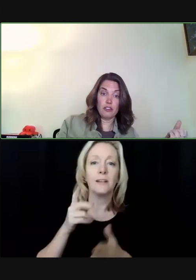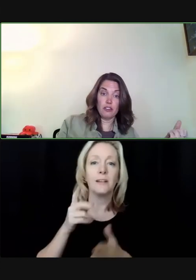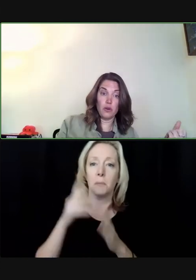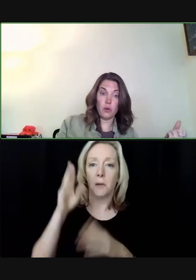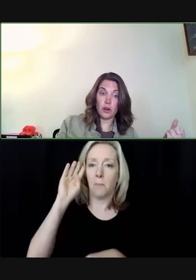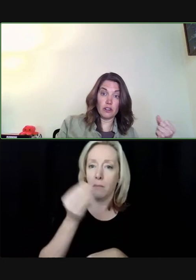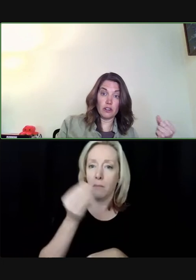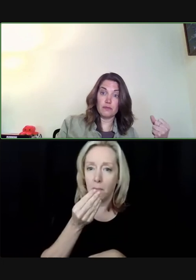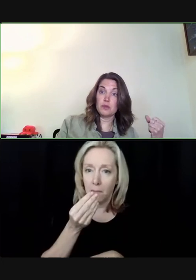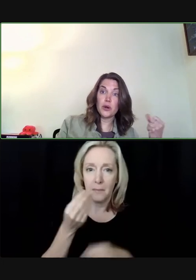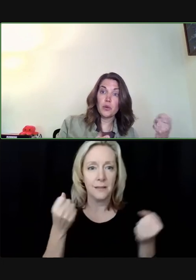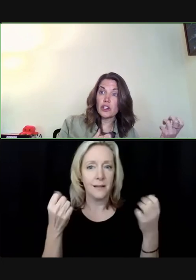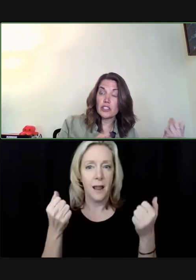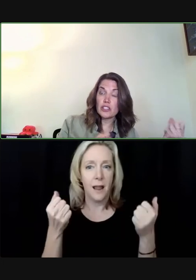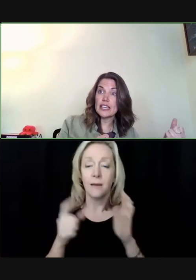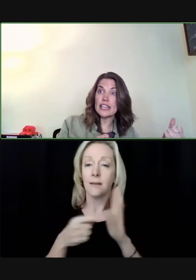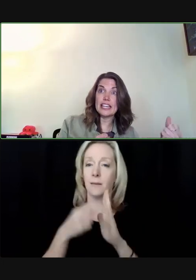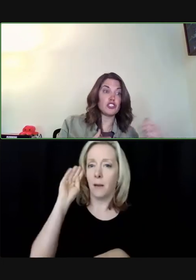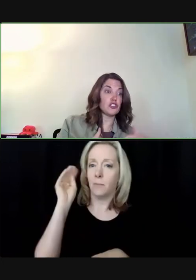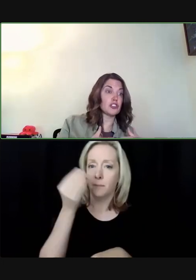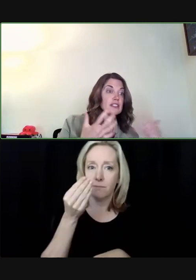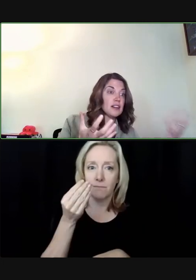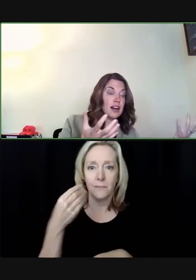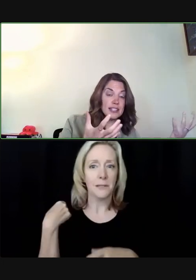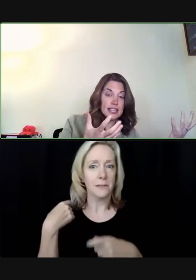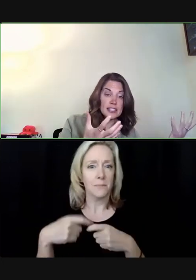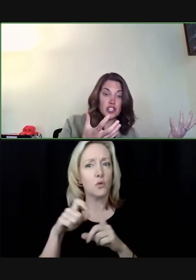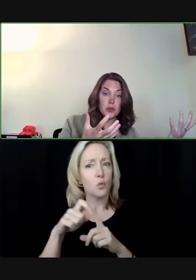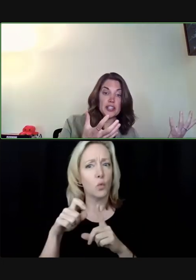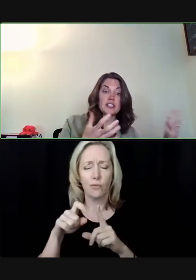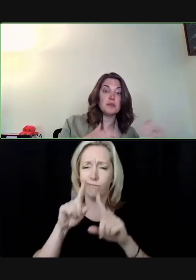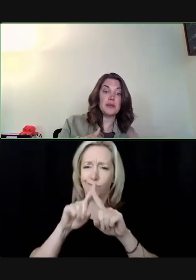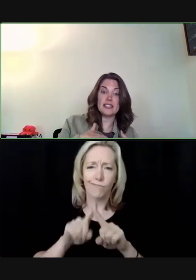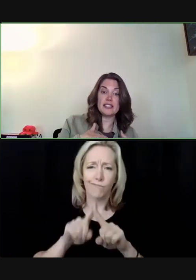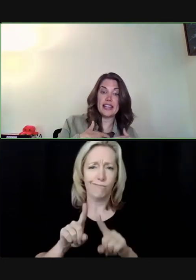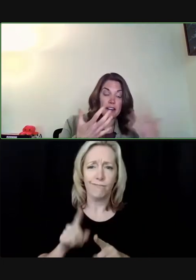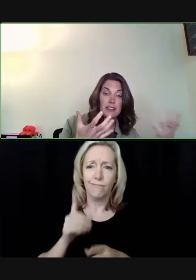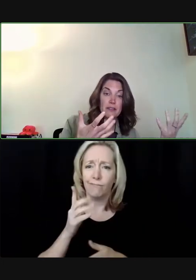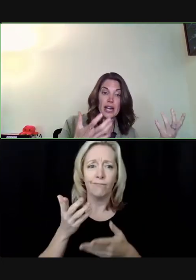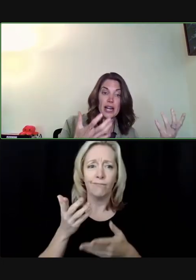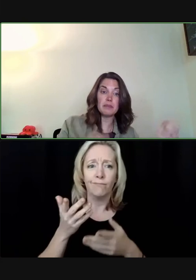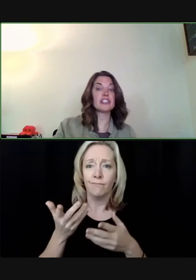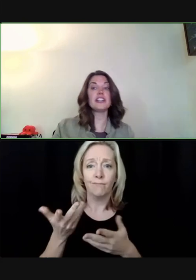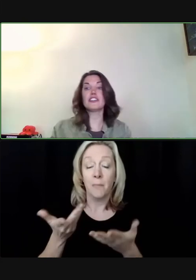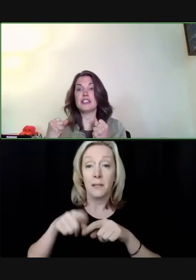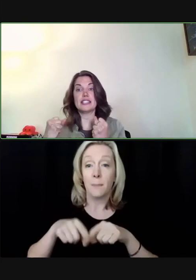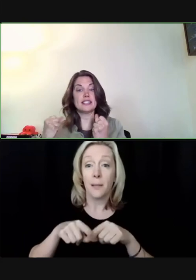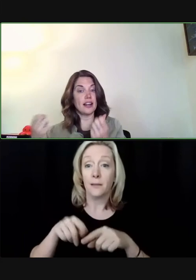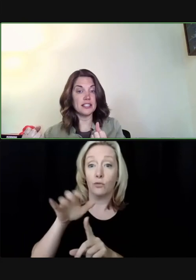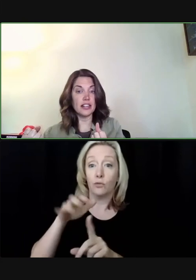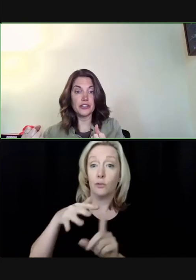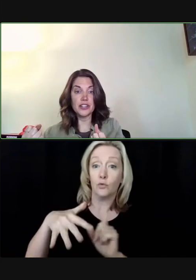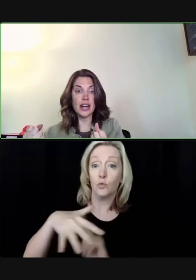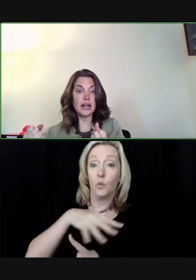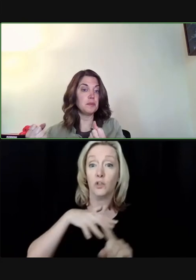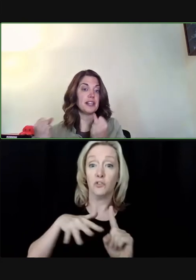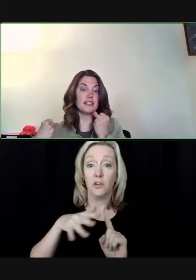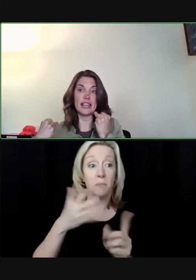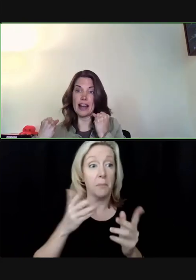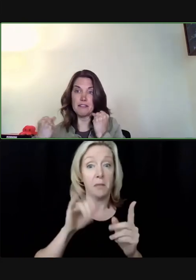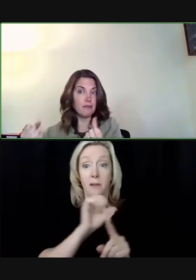something or spoken words in certain contexts and situations because they have that vocabulary. They're giving you signs at